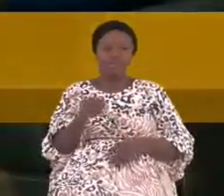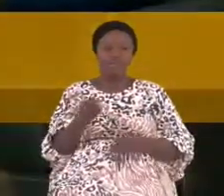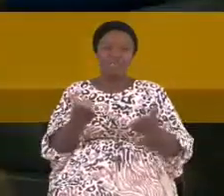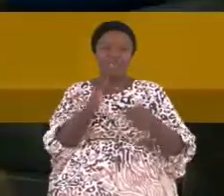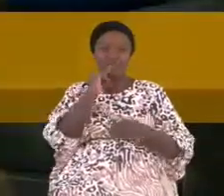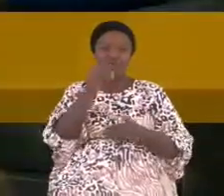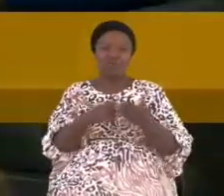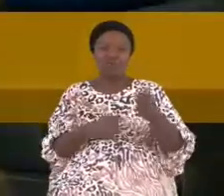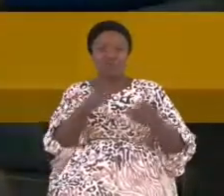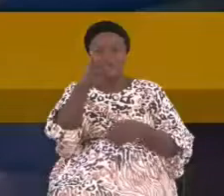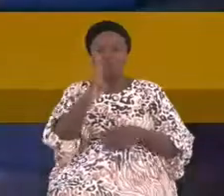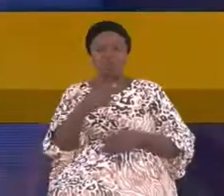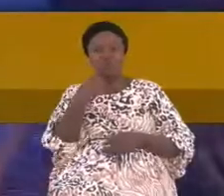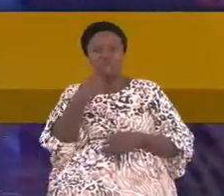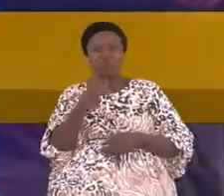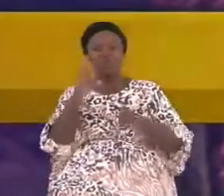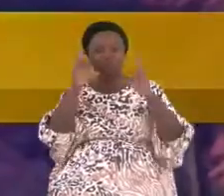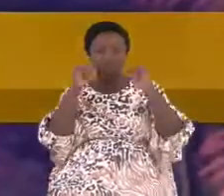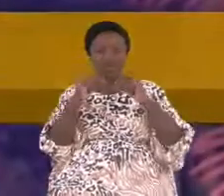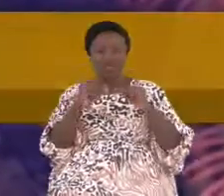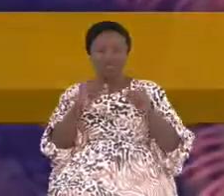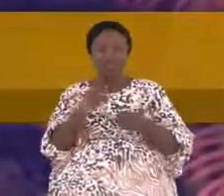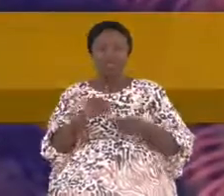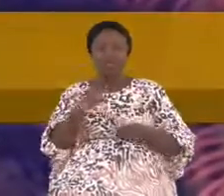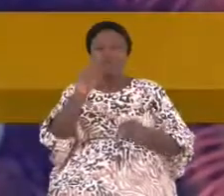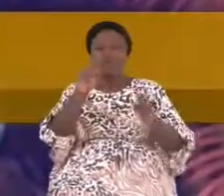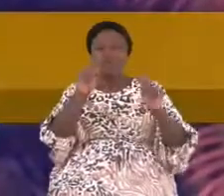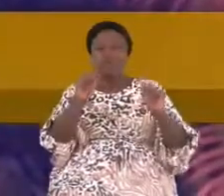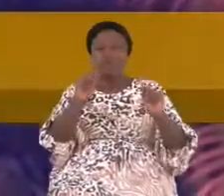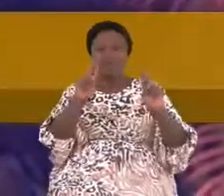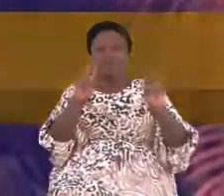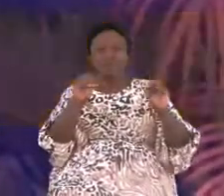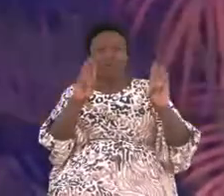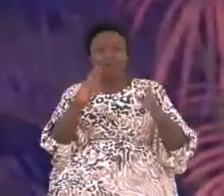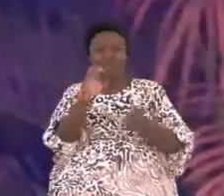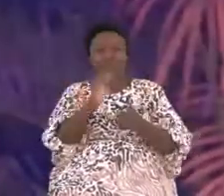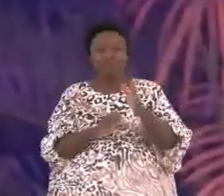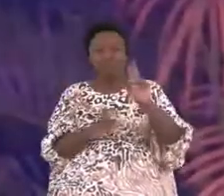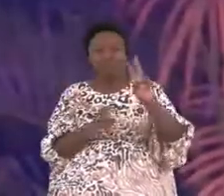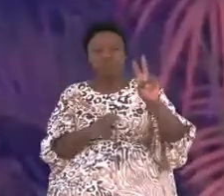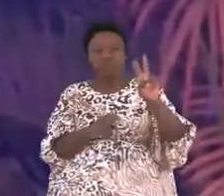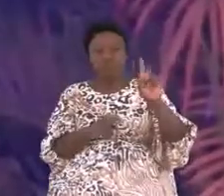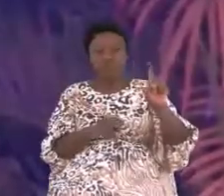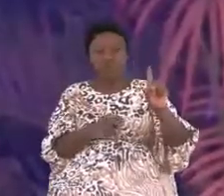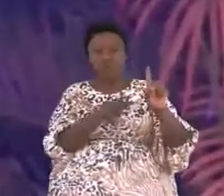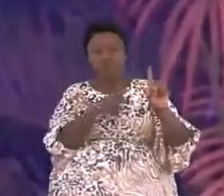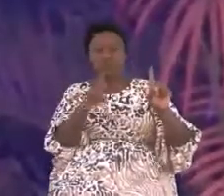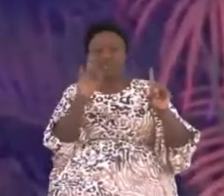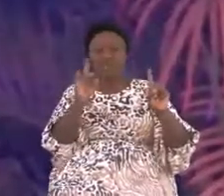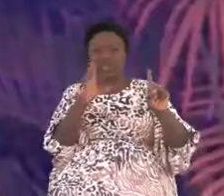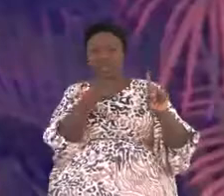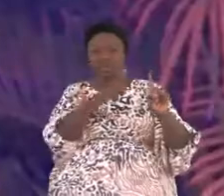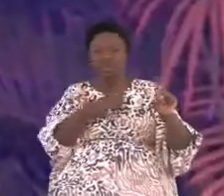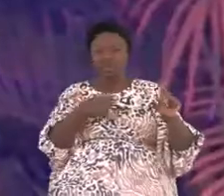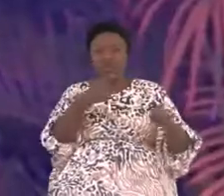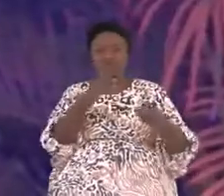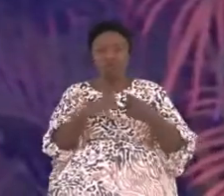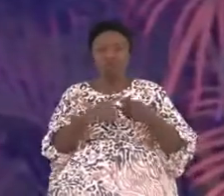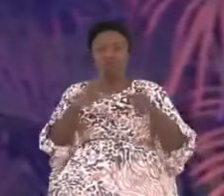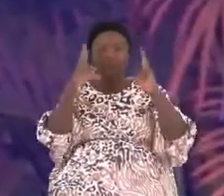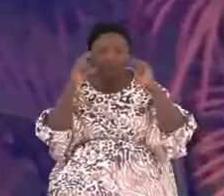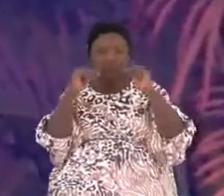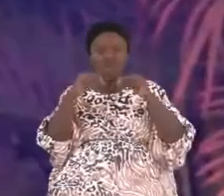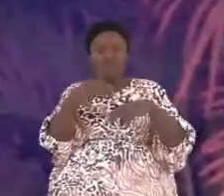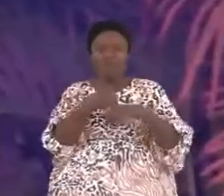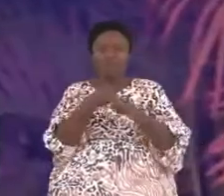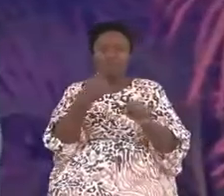Moses. Numbers chapter 21, verse 8. And the Lord said unto Moses, make thee a